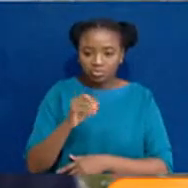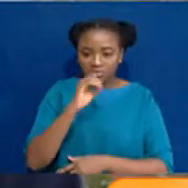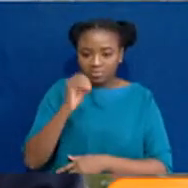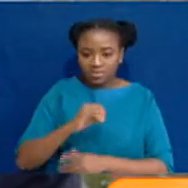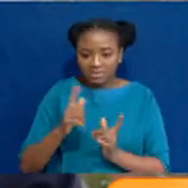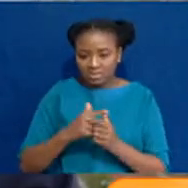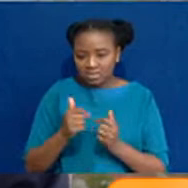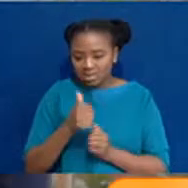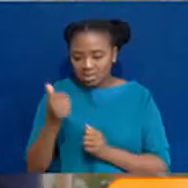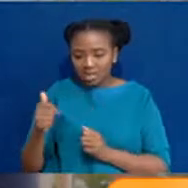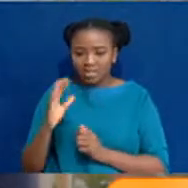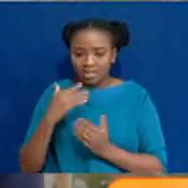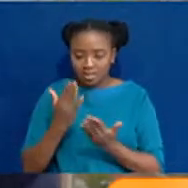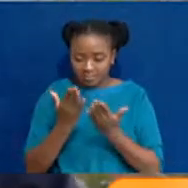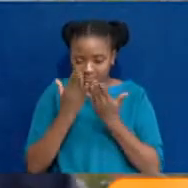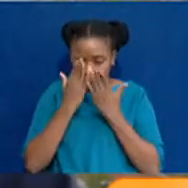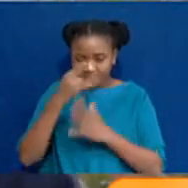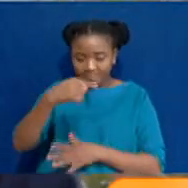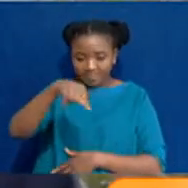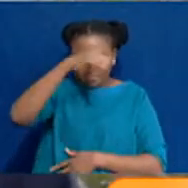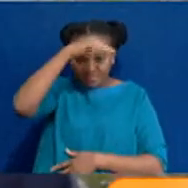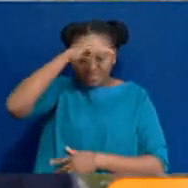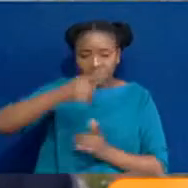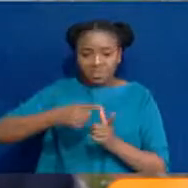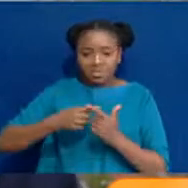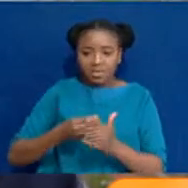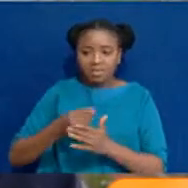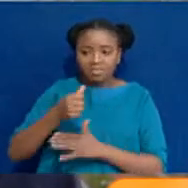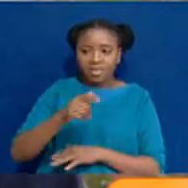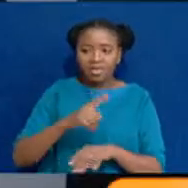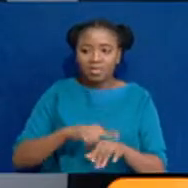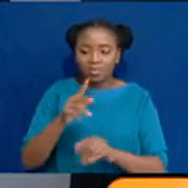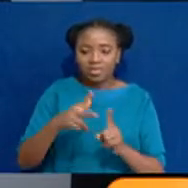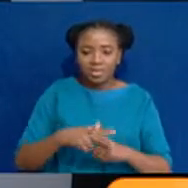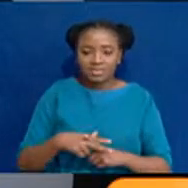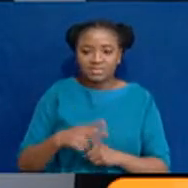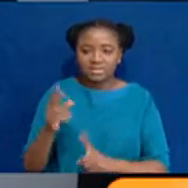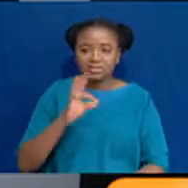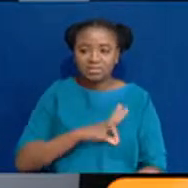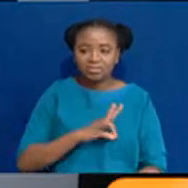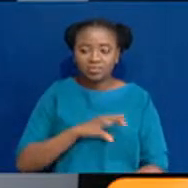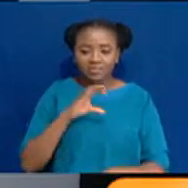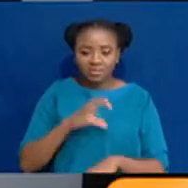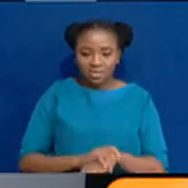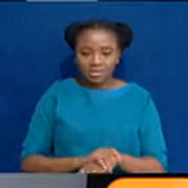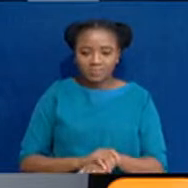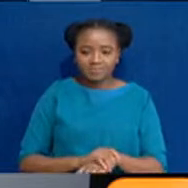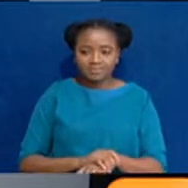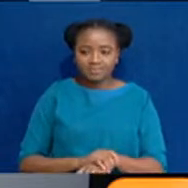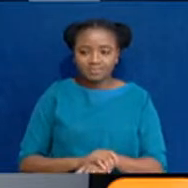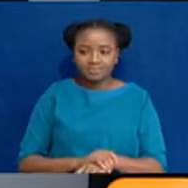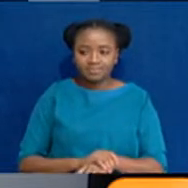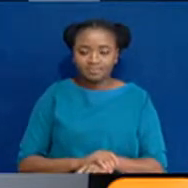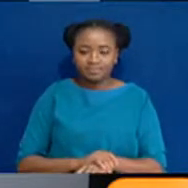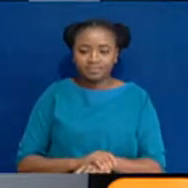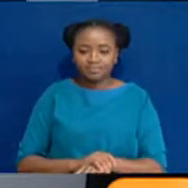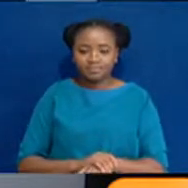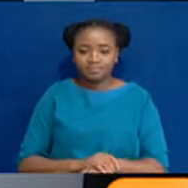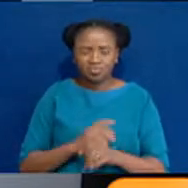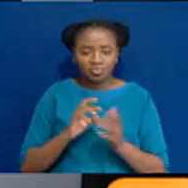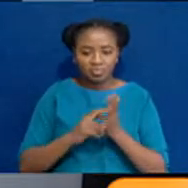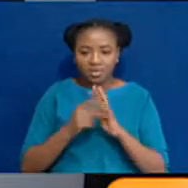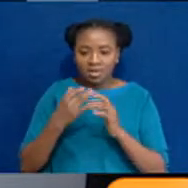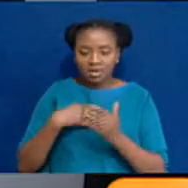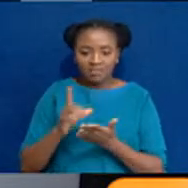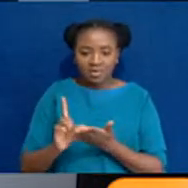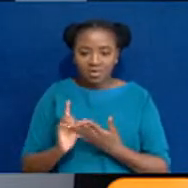amount, they'll study, graduate, then pay back only when they're earning. So the beauty about an income share agreement is there's no debt element. If you as a